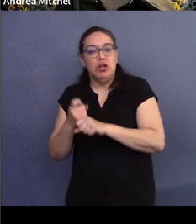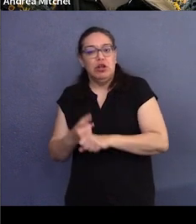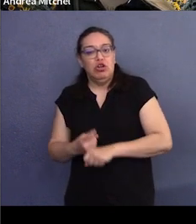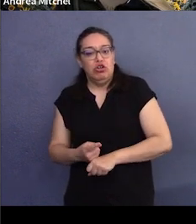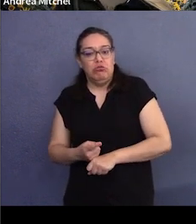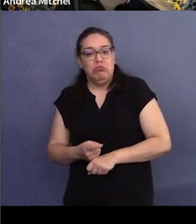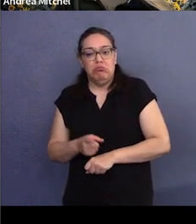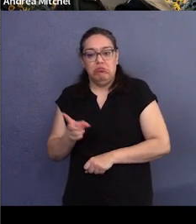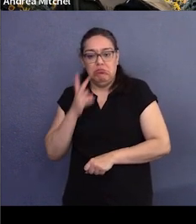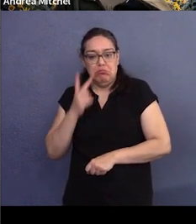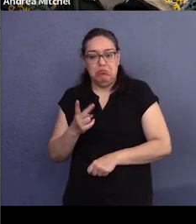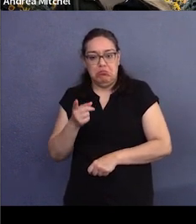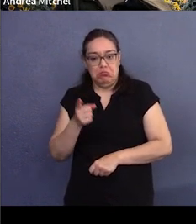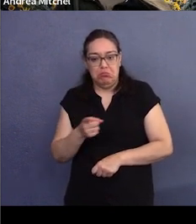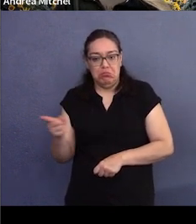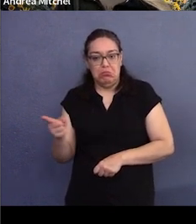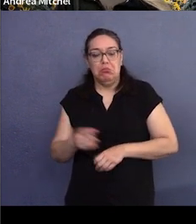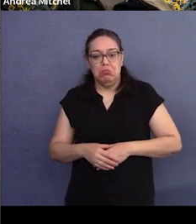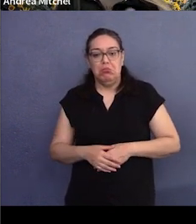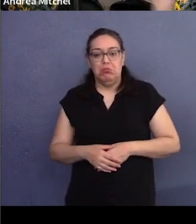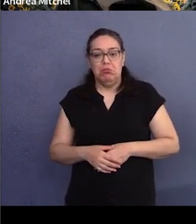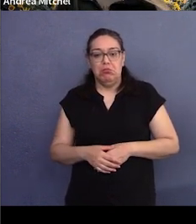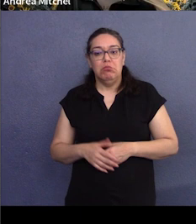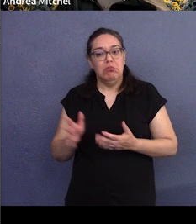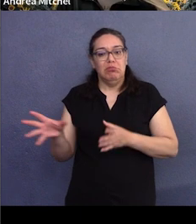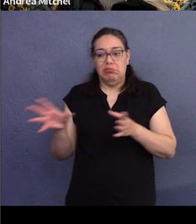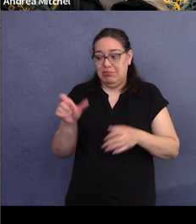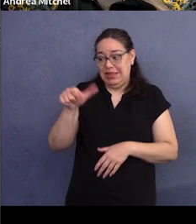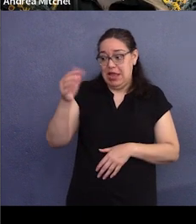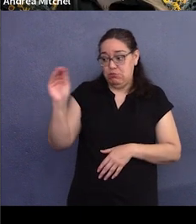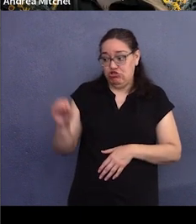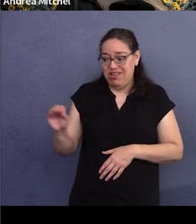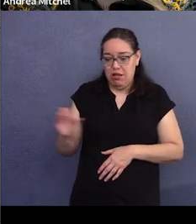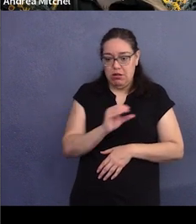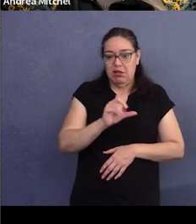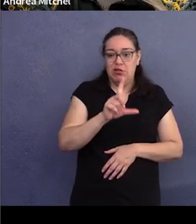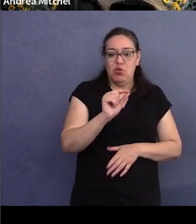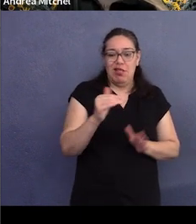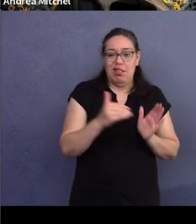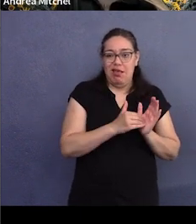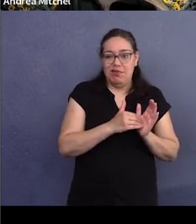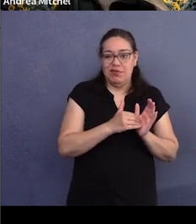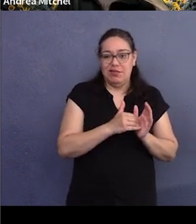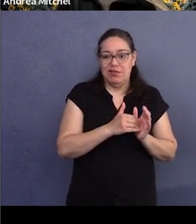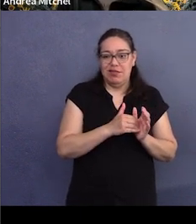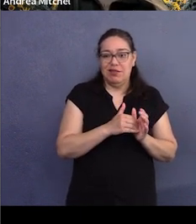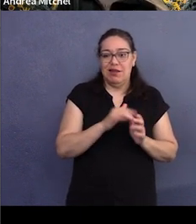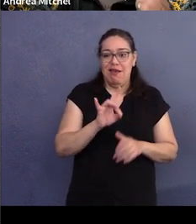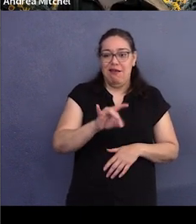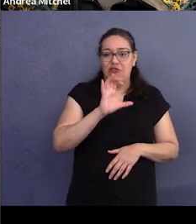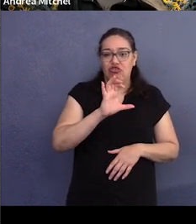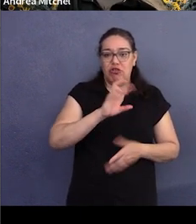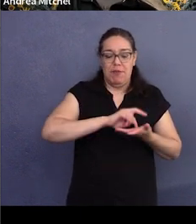right here. Then you'd have 10% of that is $20,800. So the total would